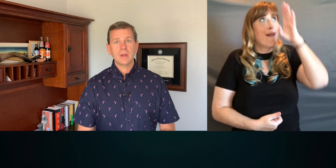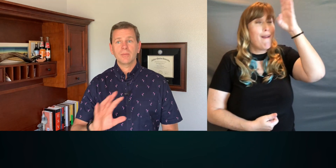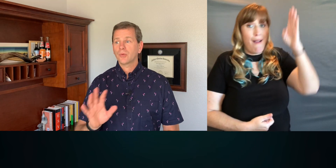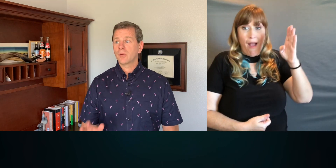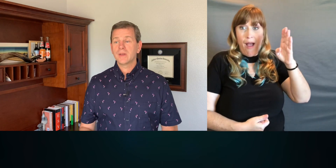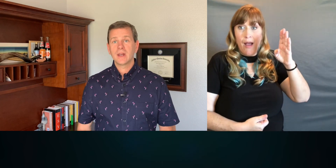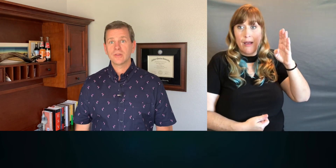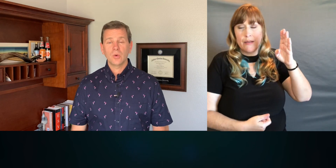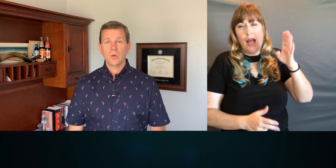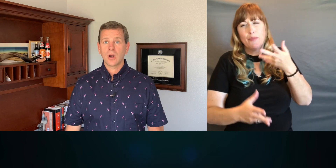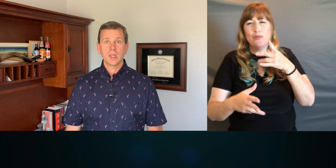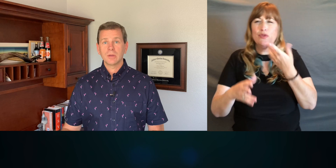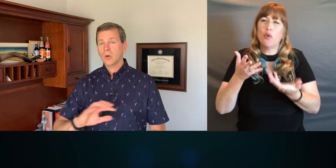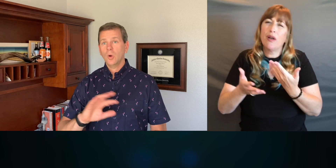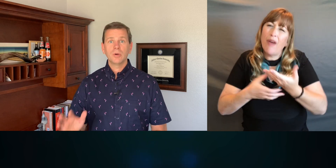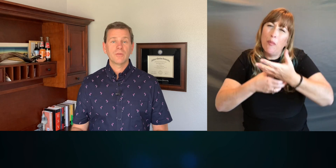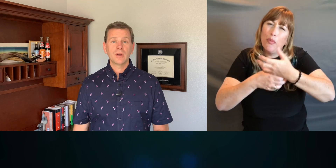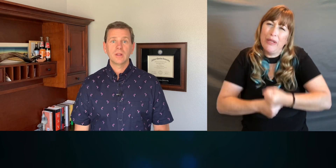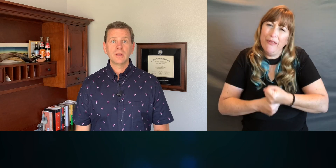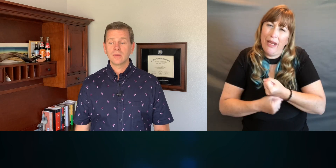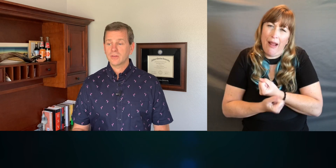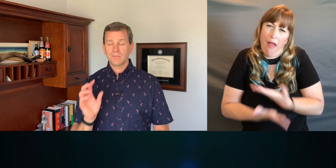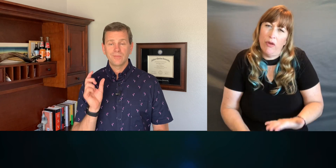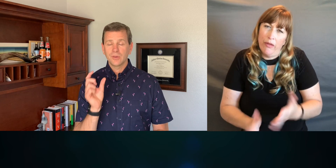And I'm sort of abbreviating this whole argument and the whole book